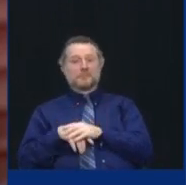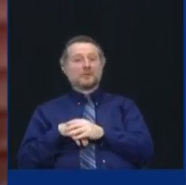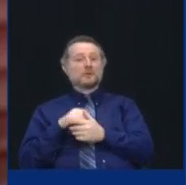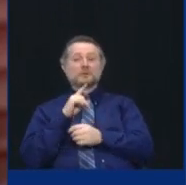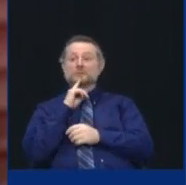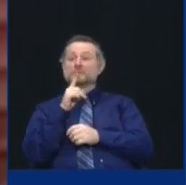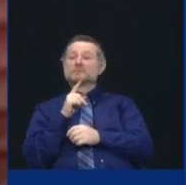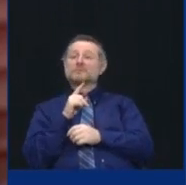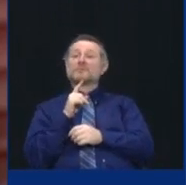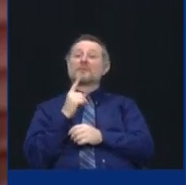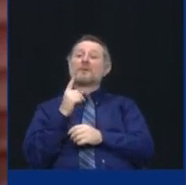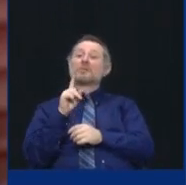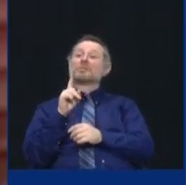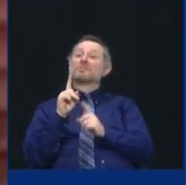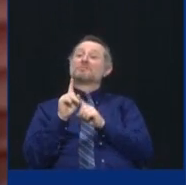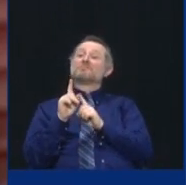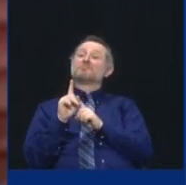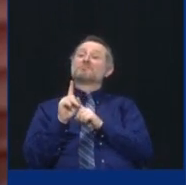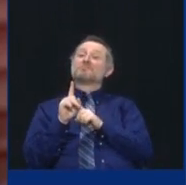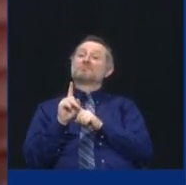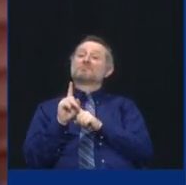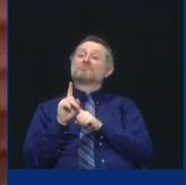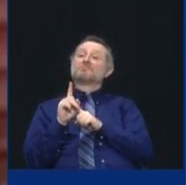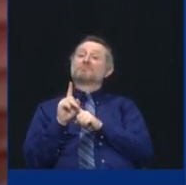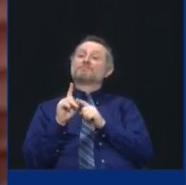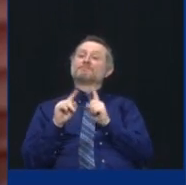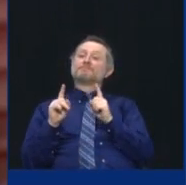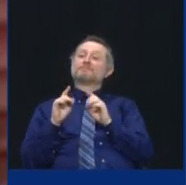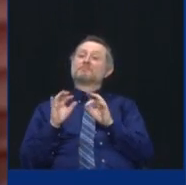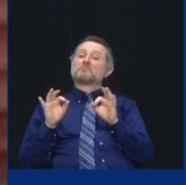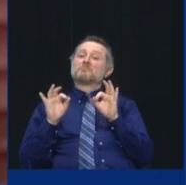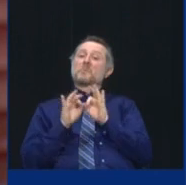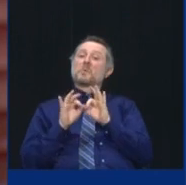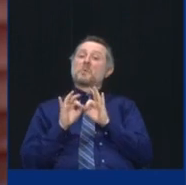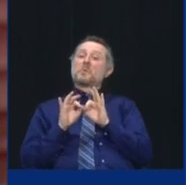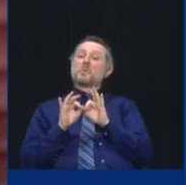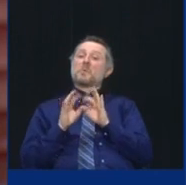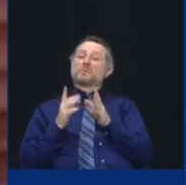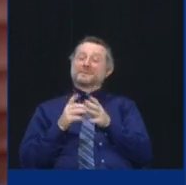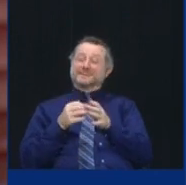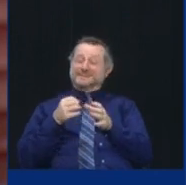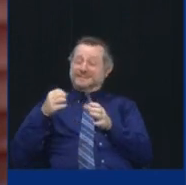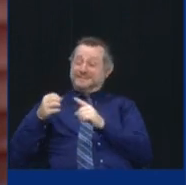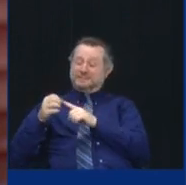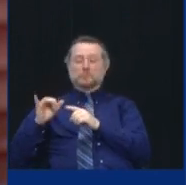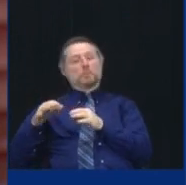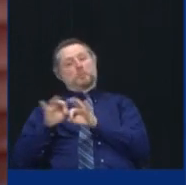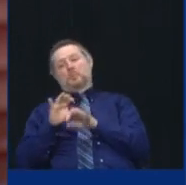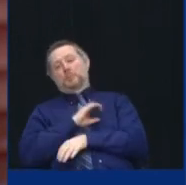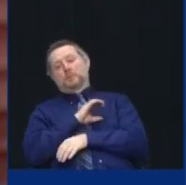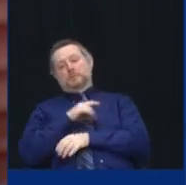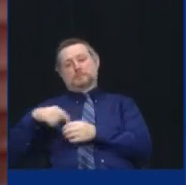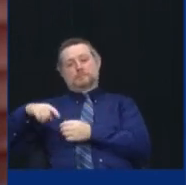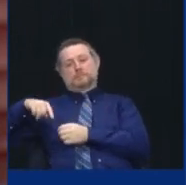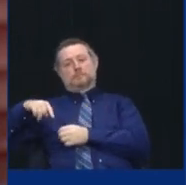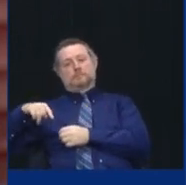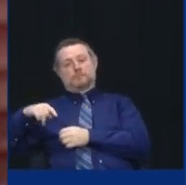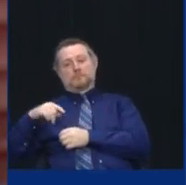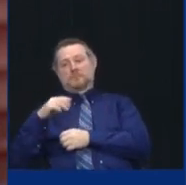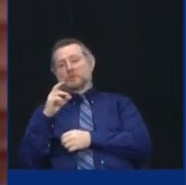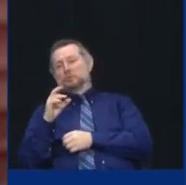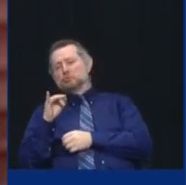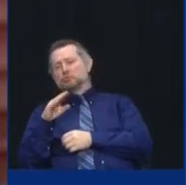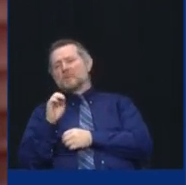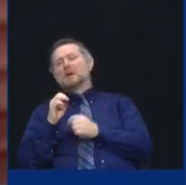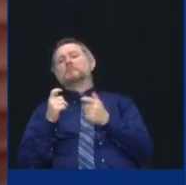police is of paramount importance, especially today. Crime is a major problem